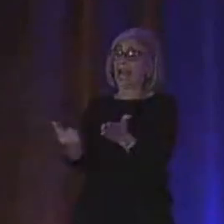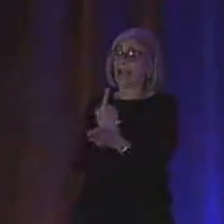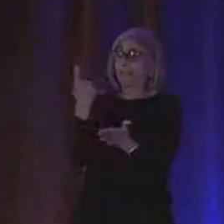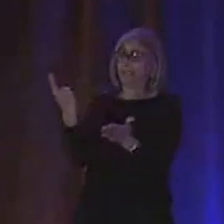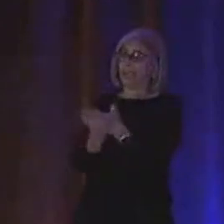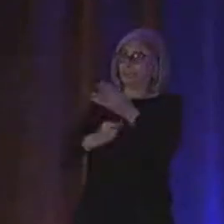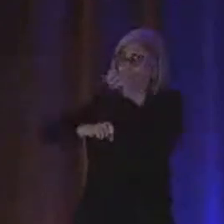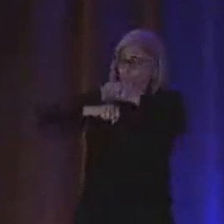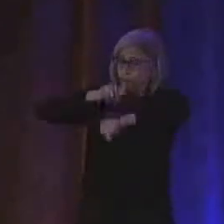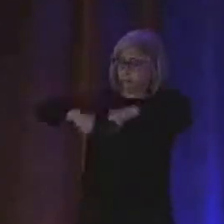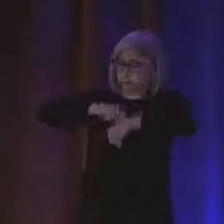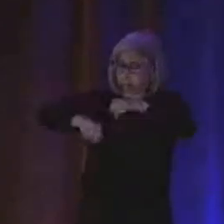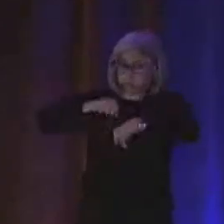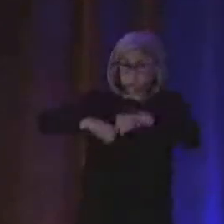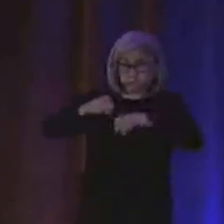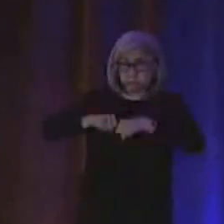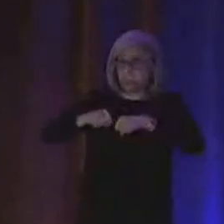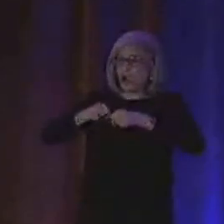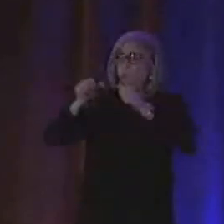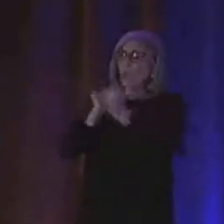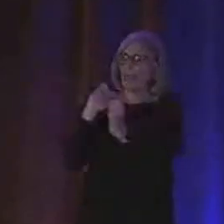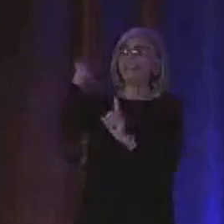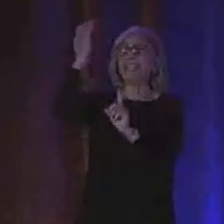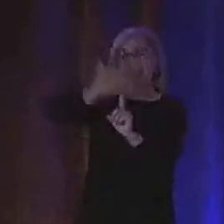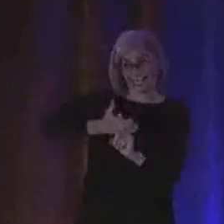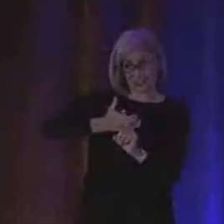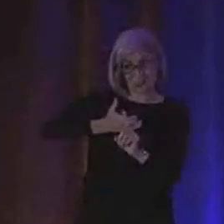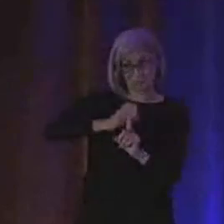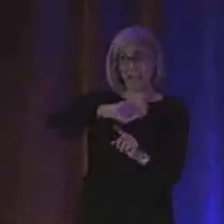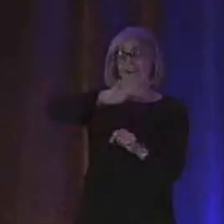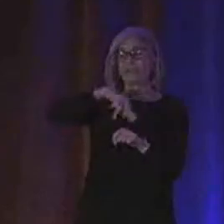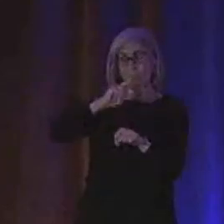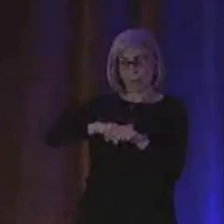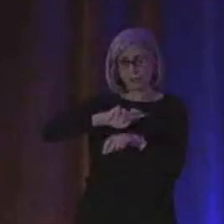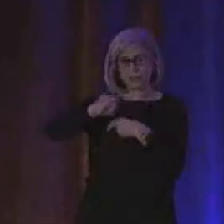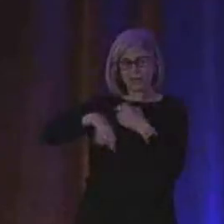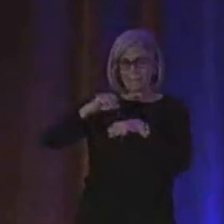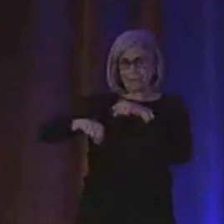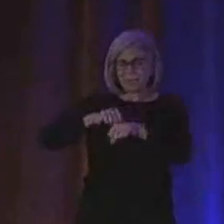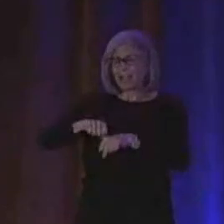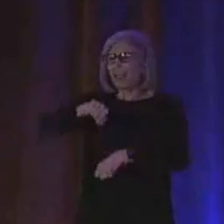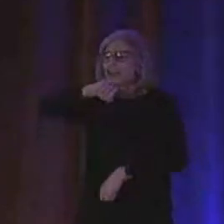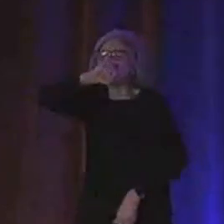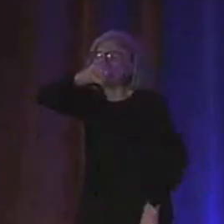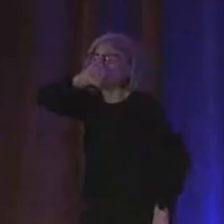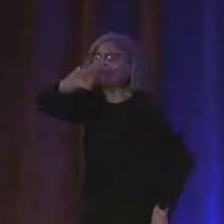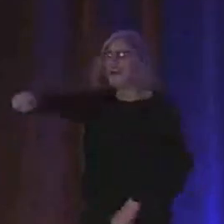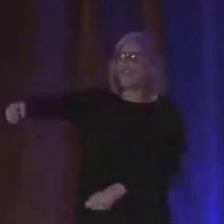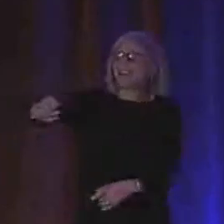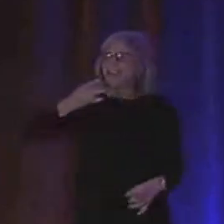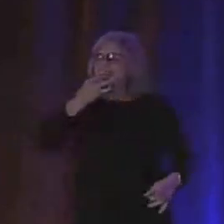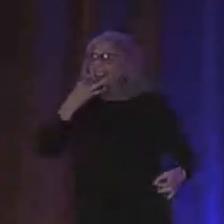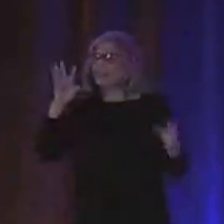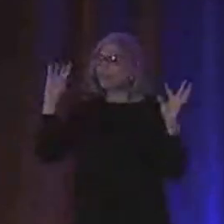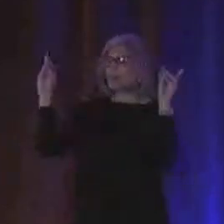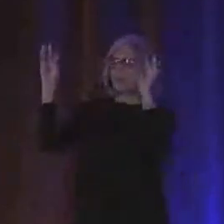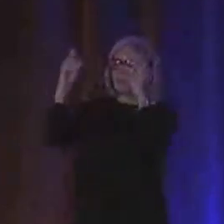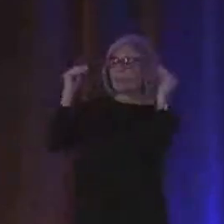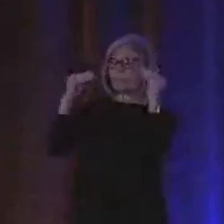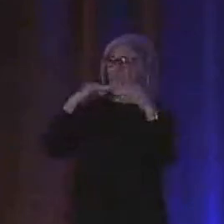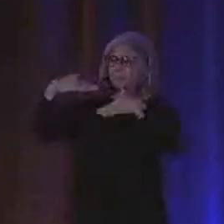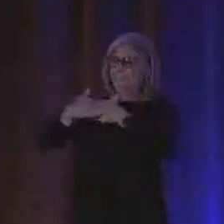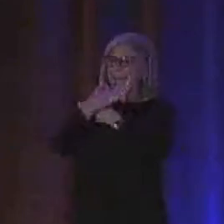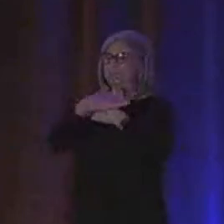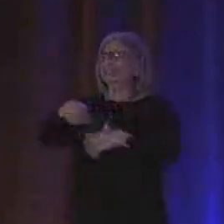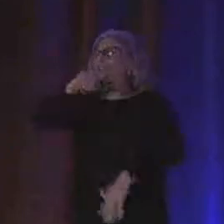racer, in costume, of course. I'm a lover of lighting. I'm a beach